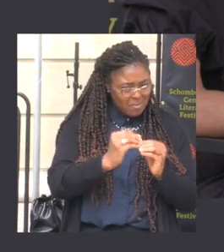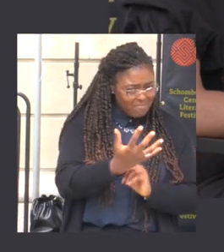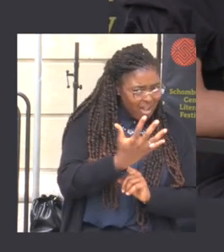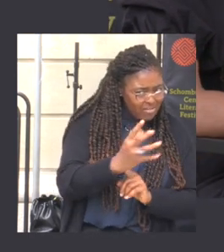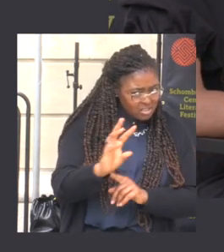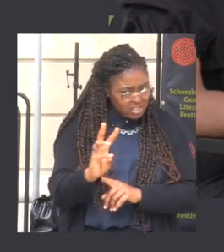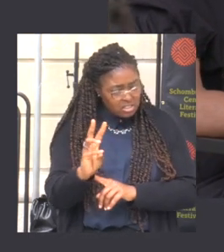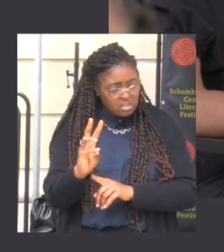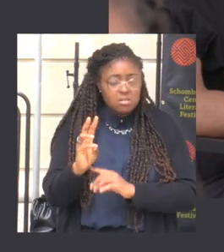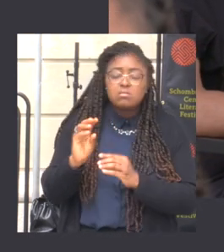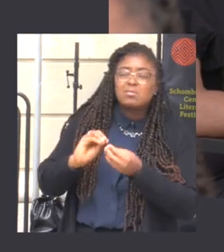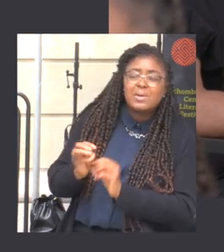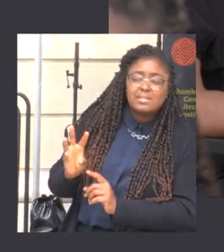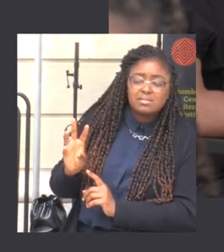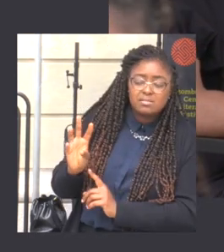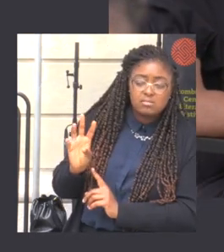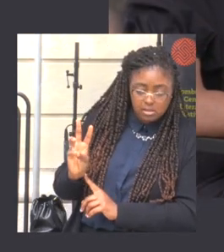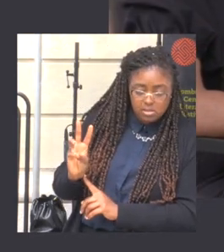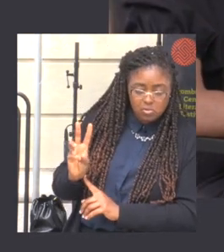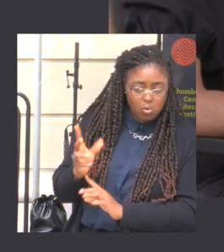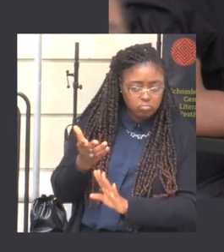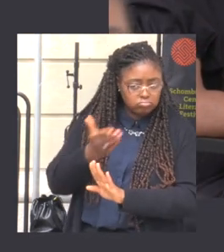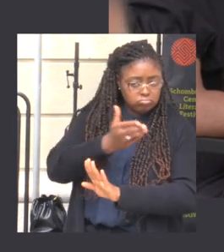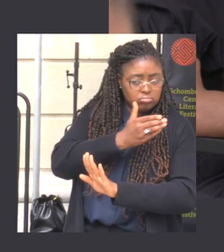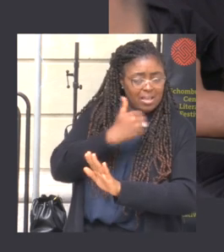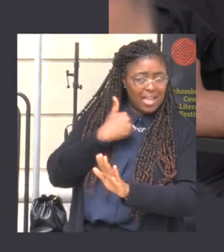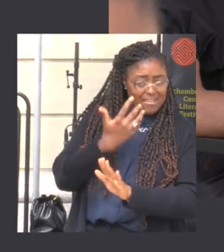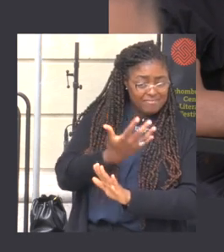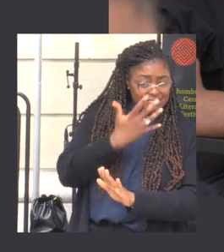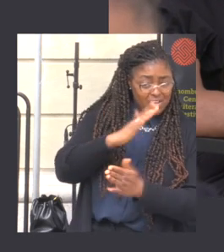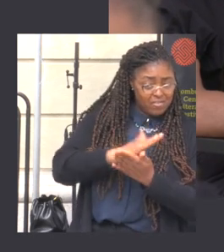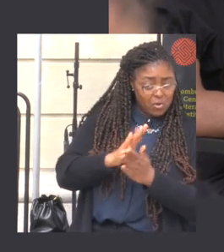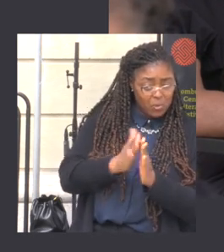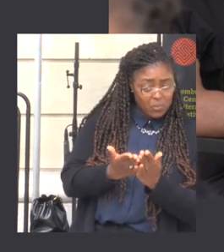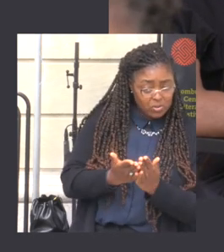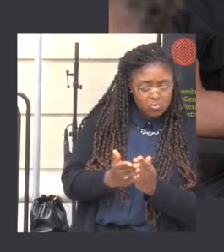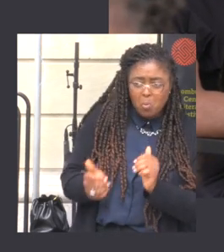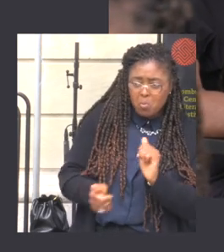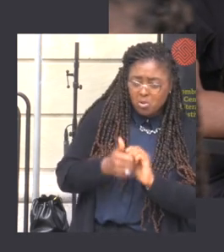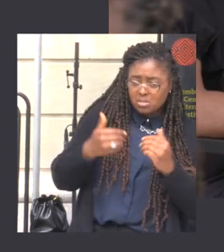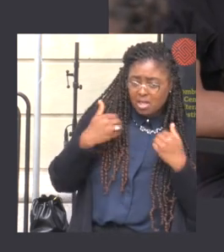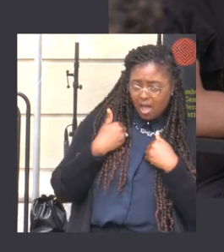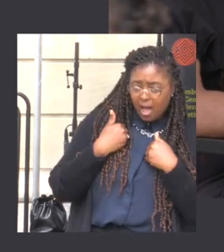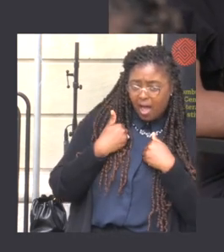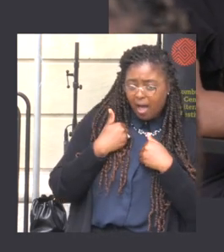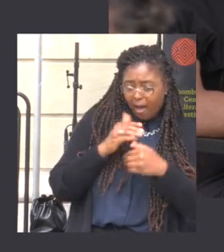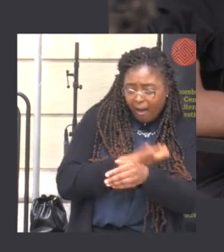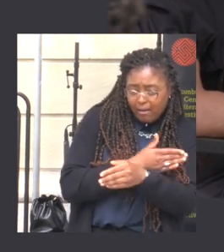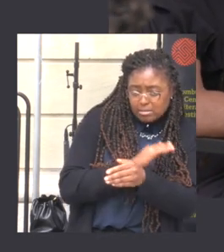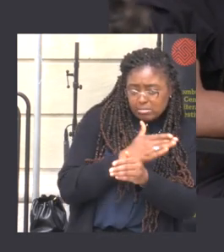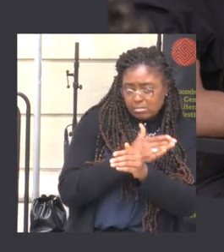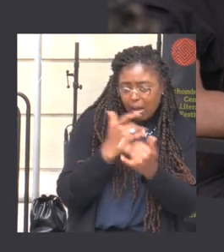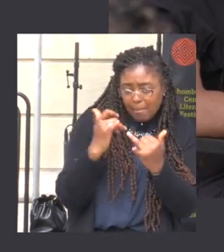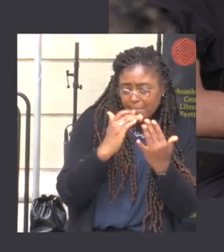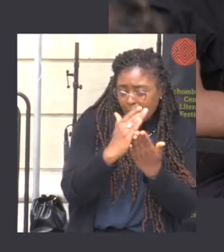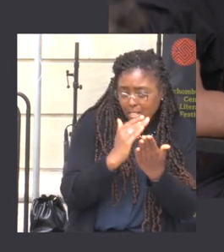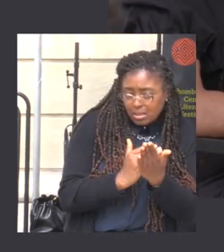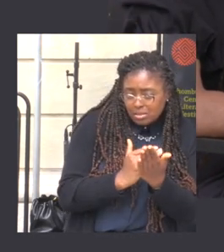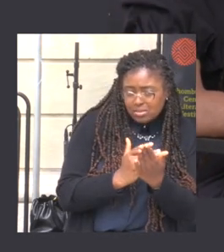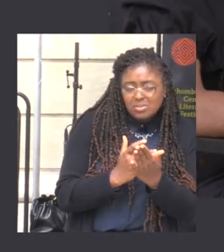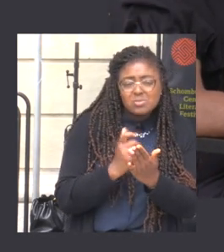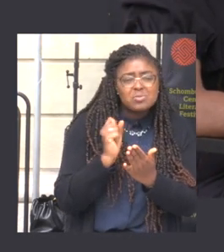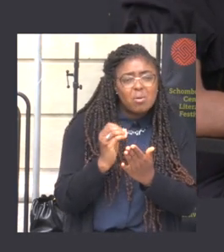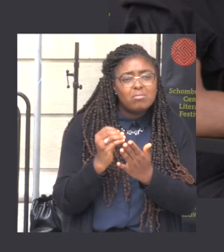had 5 cookbooks previously, and most of them have playlists. Yeah. So can you talk a little bit about why music is important to